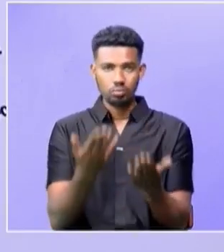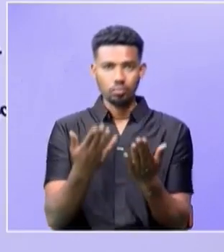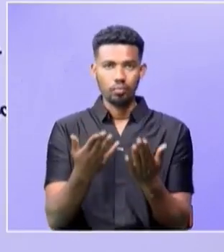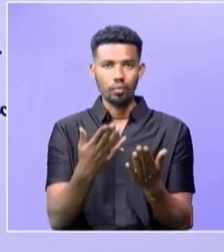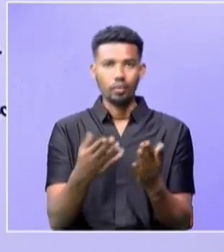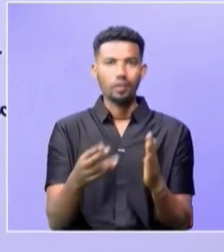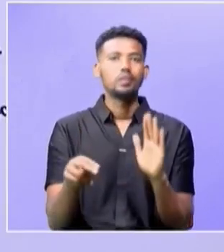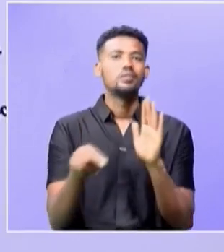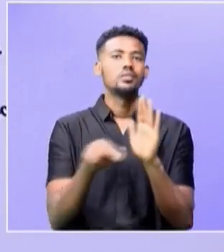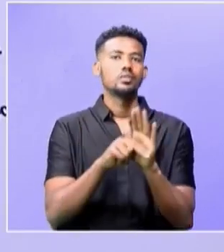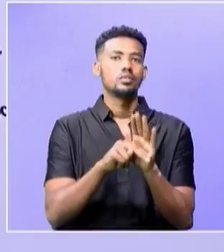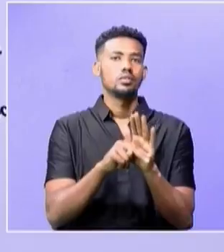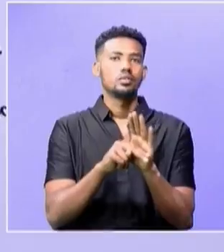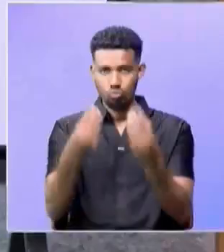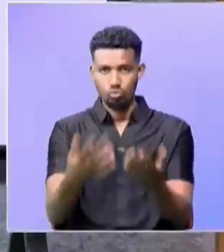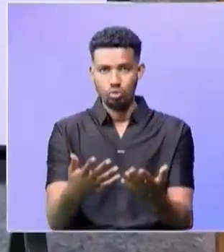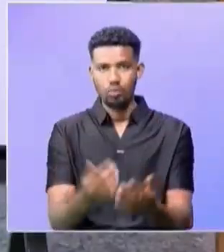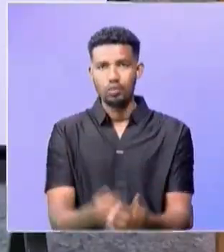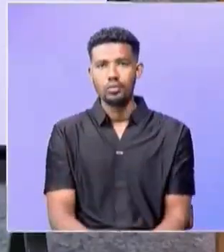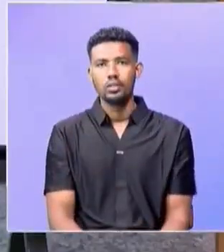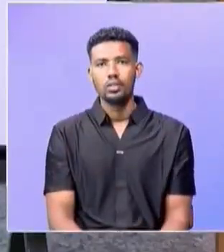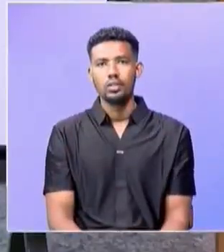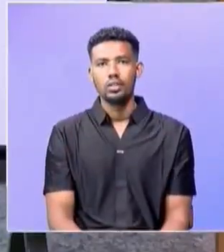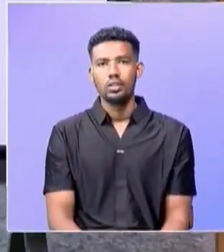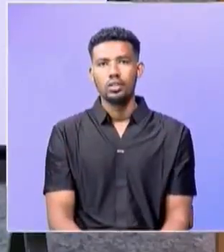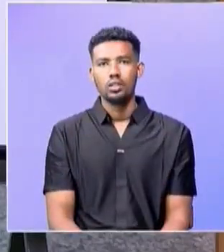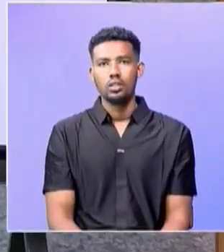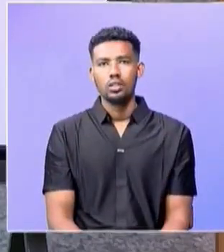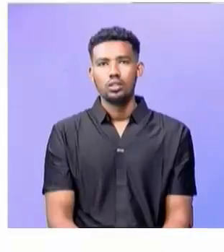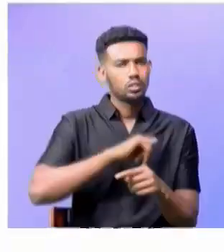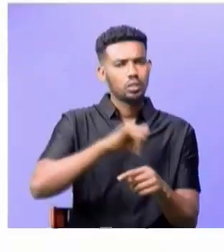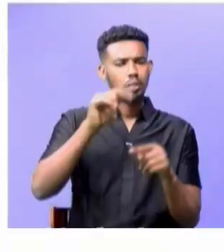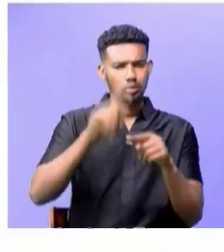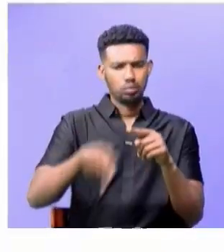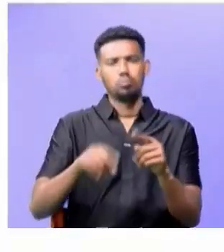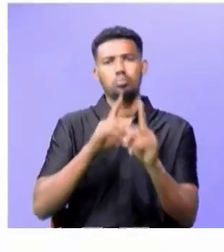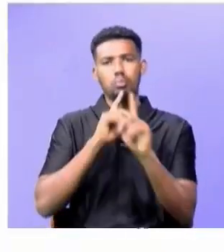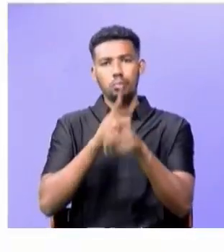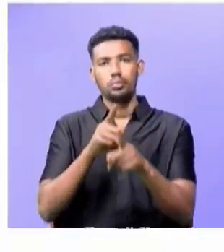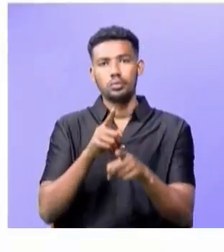using neither I. When we said neither I,